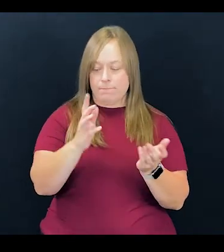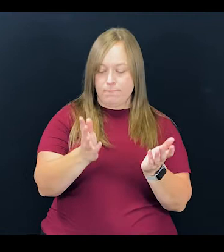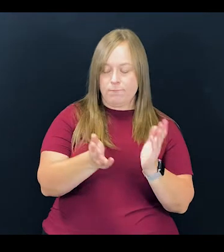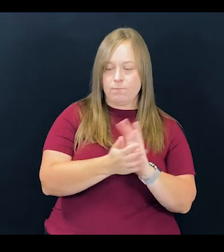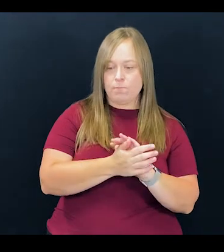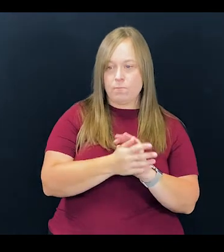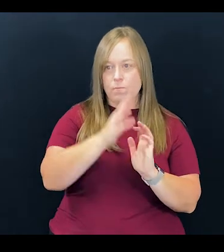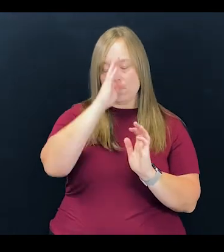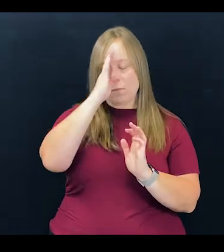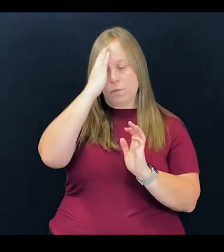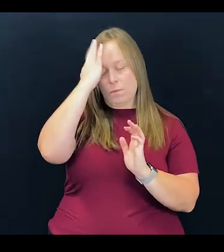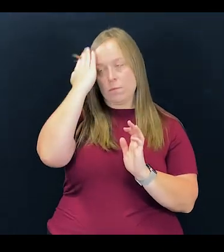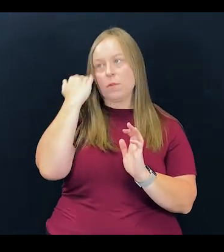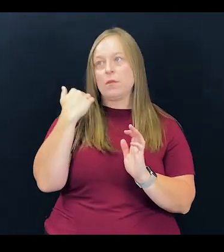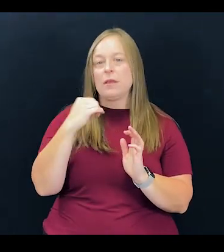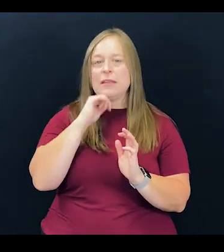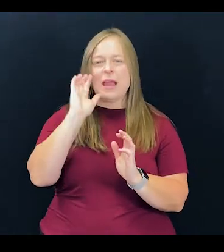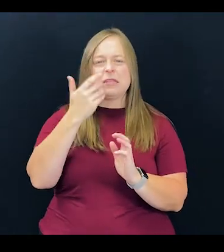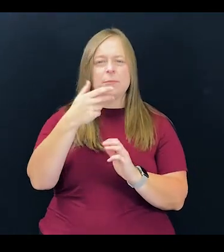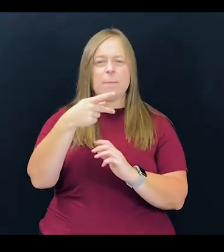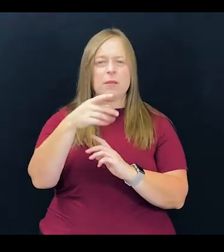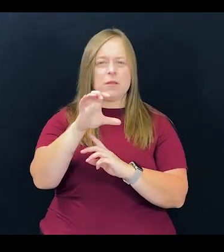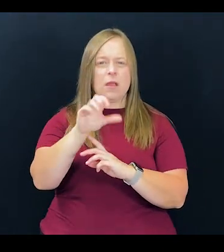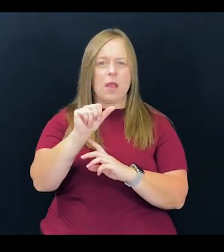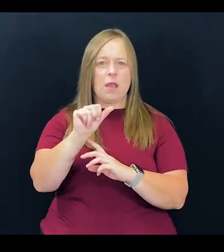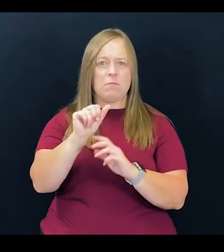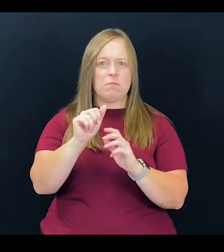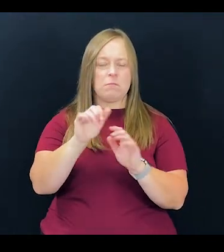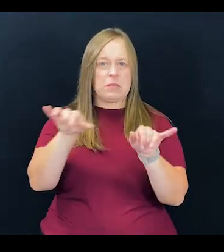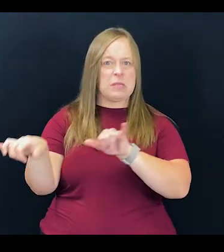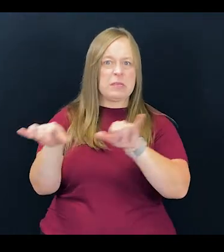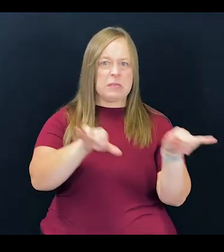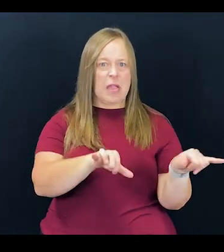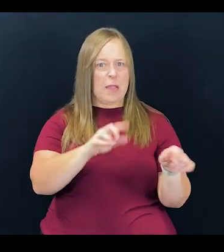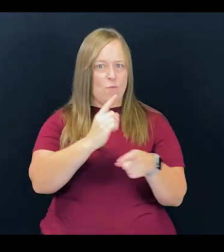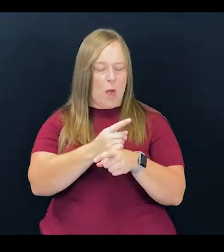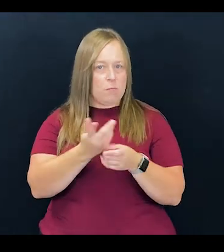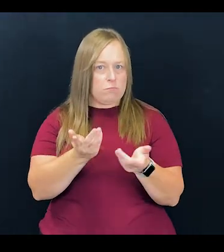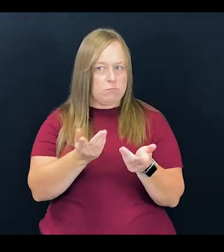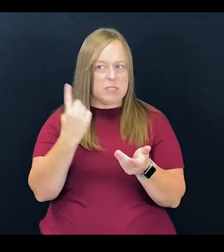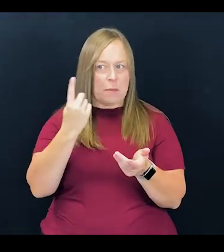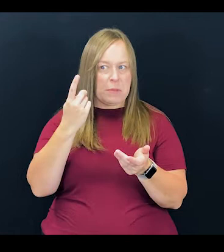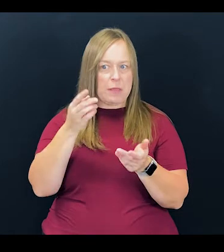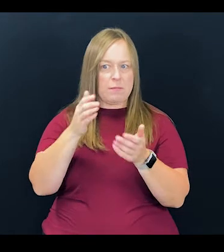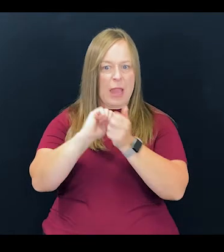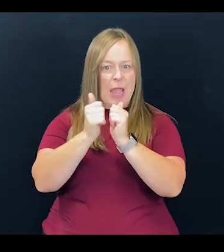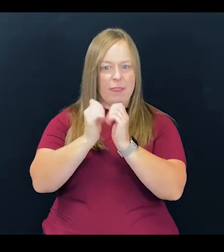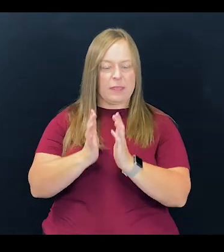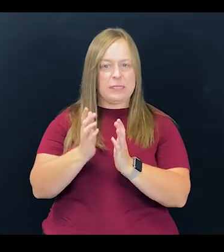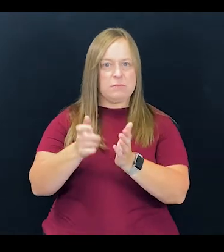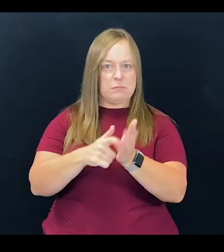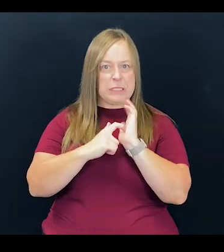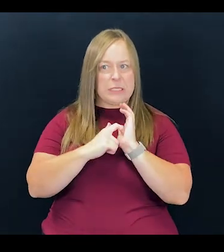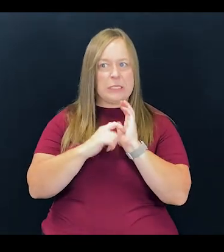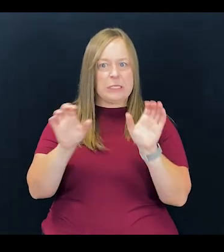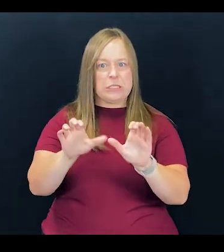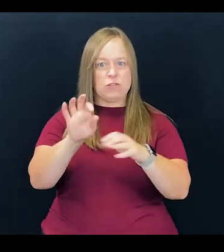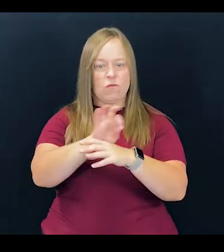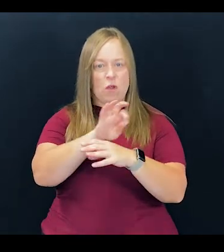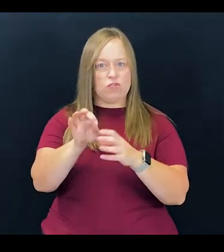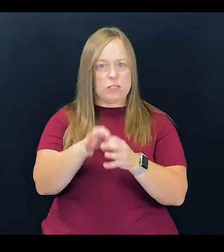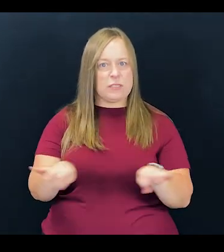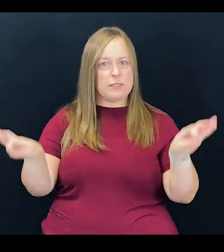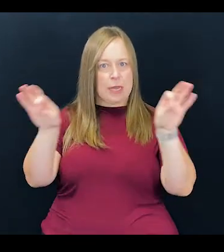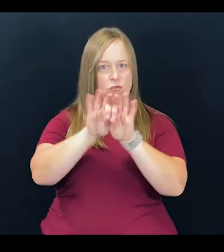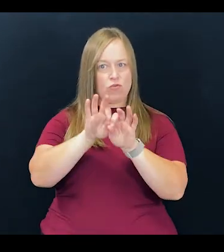need. It doesn't seem that a personal care assistant is any different than that. This is something that the athlete